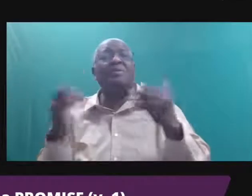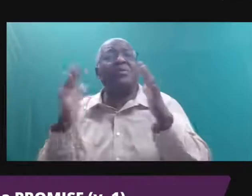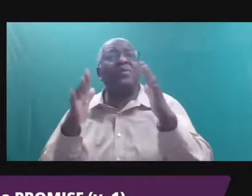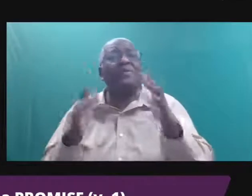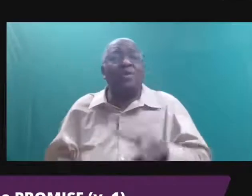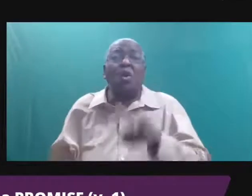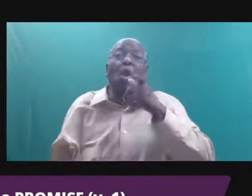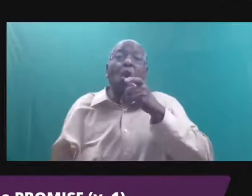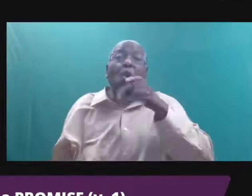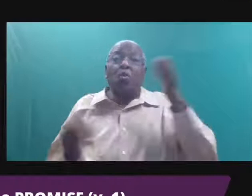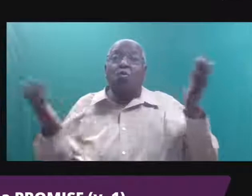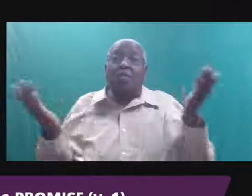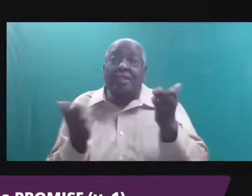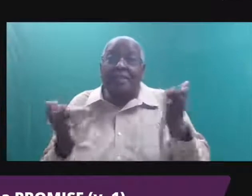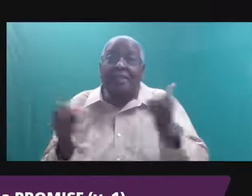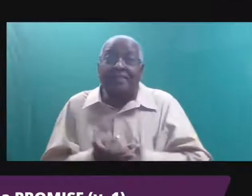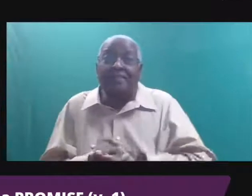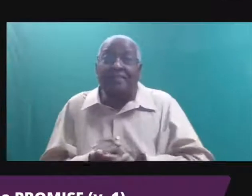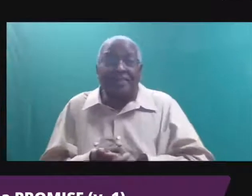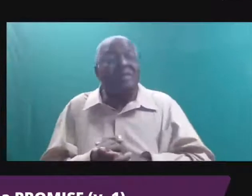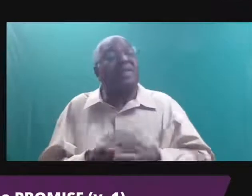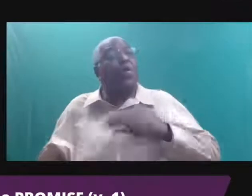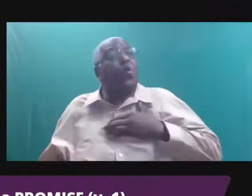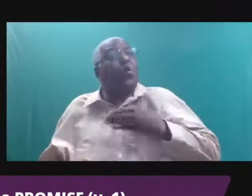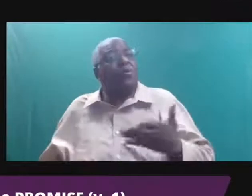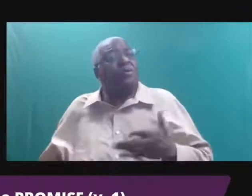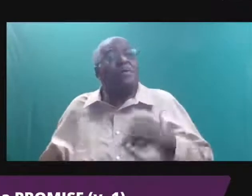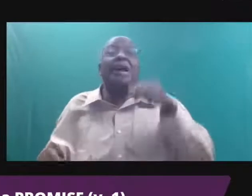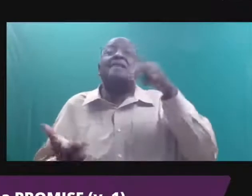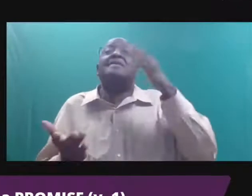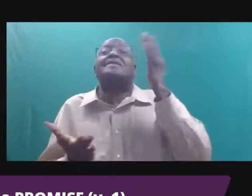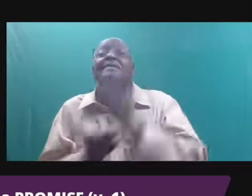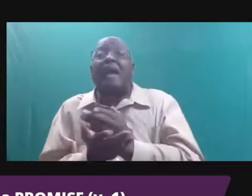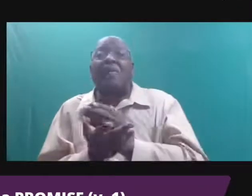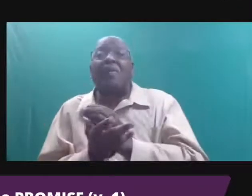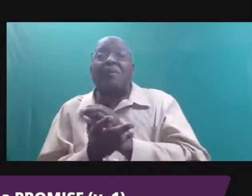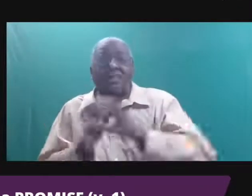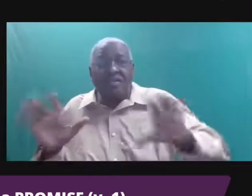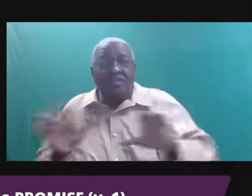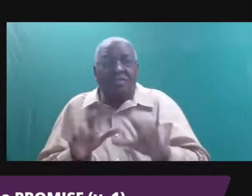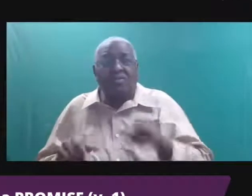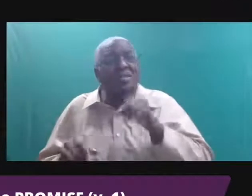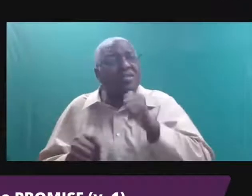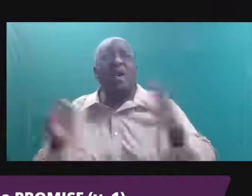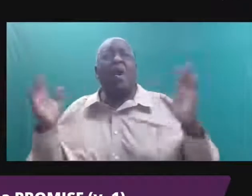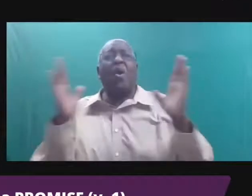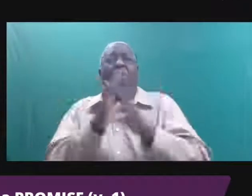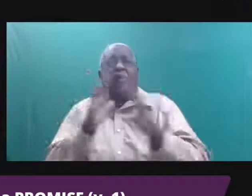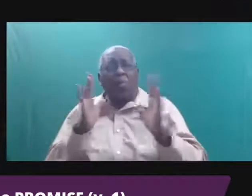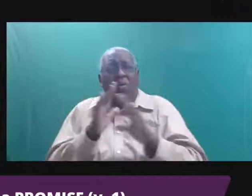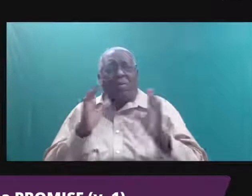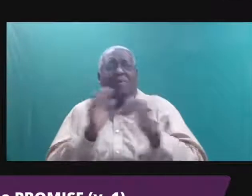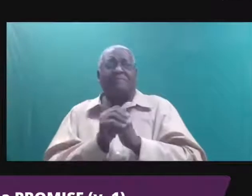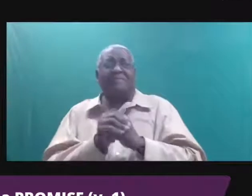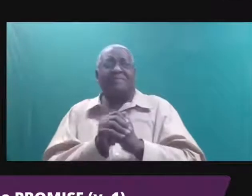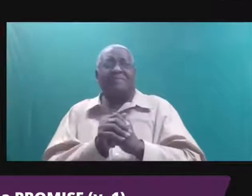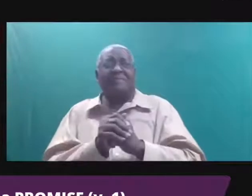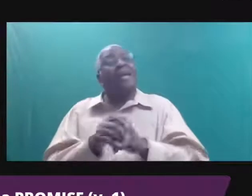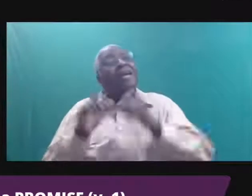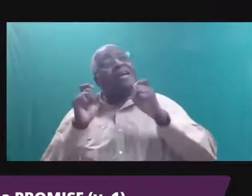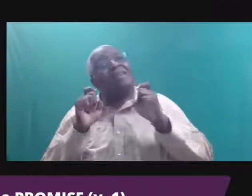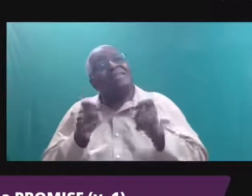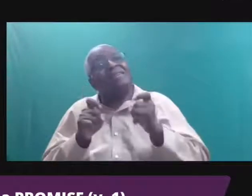who on here today is willing to stop what they're doing, stop worrying about what they were thinking about, and